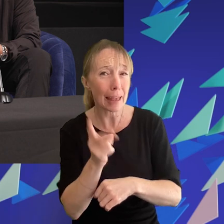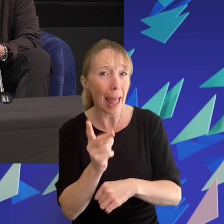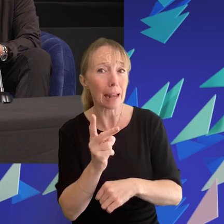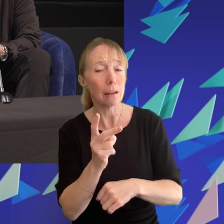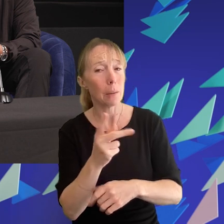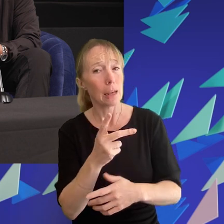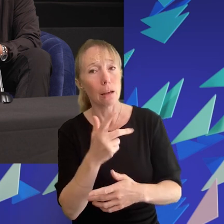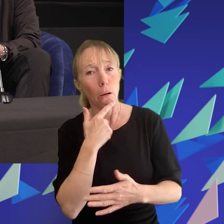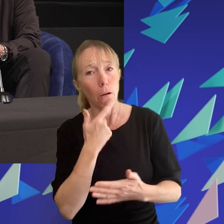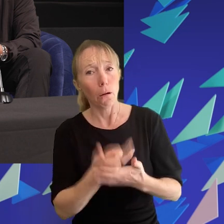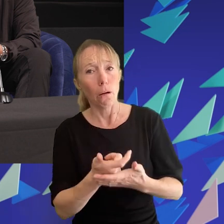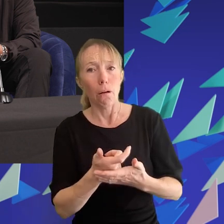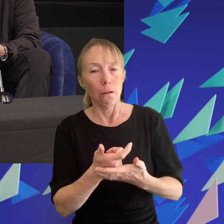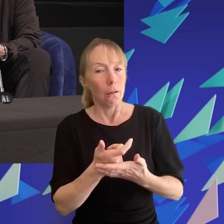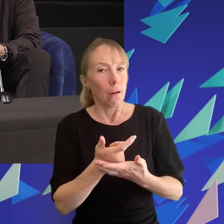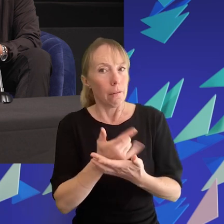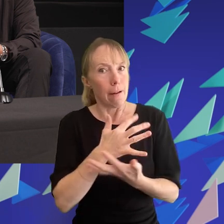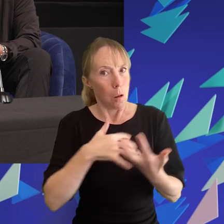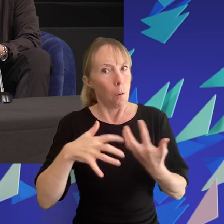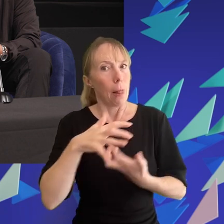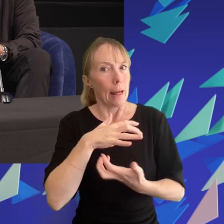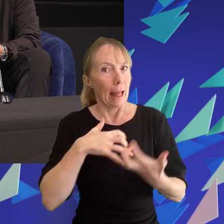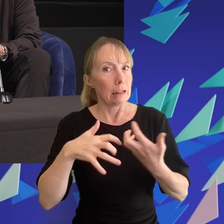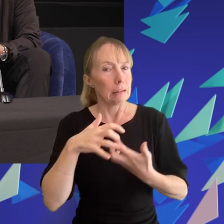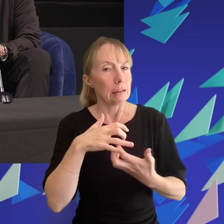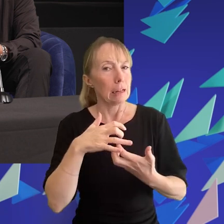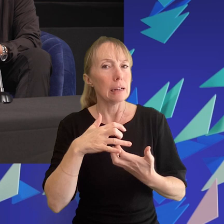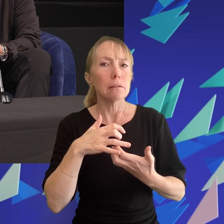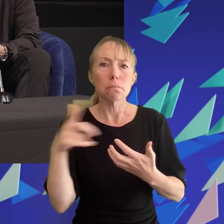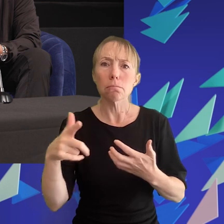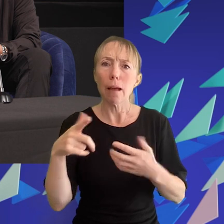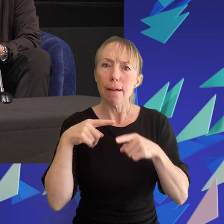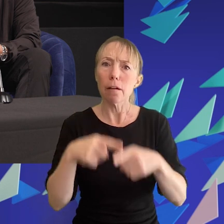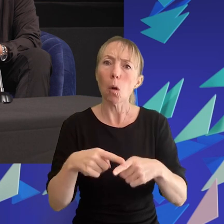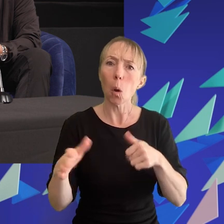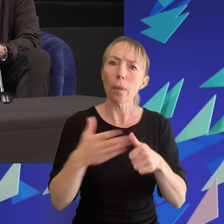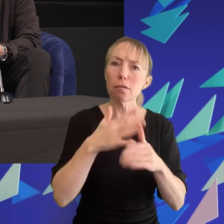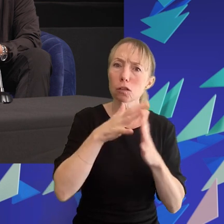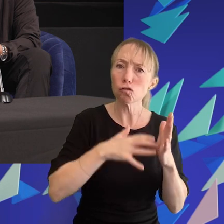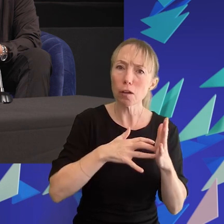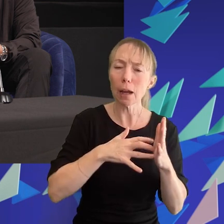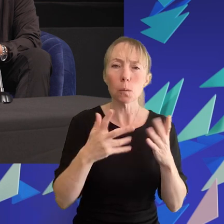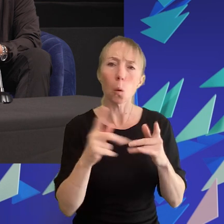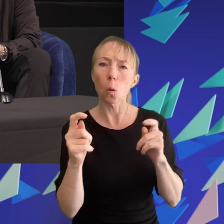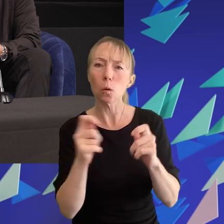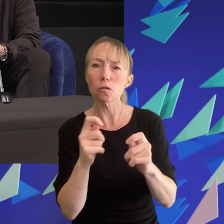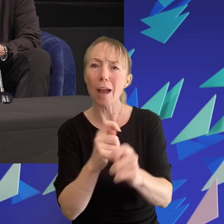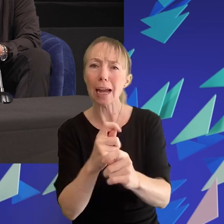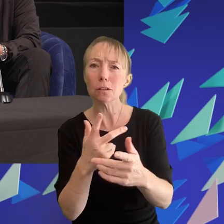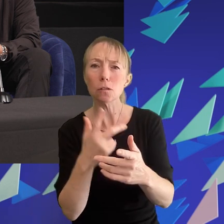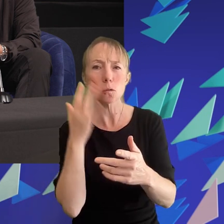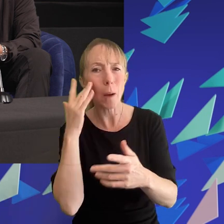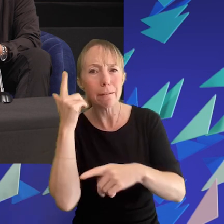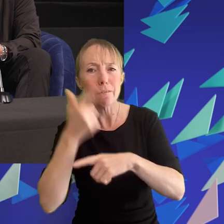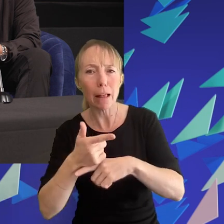it. How much was that in the original script? How much did you realize that you needed